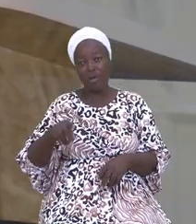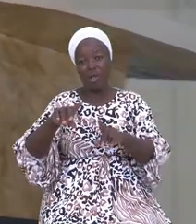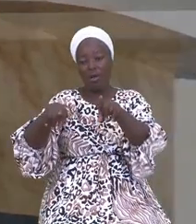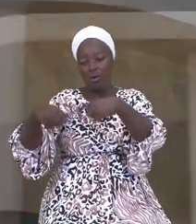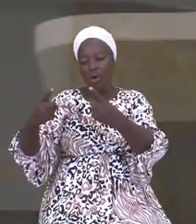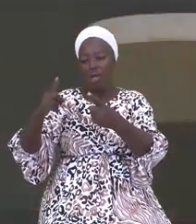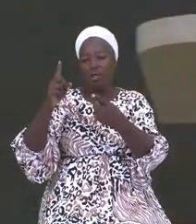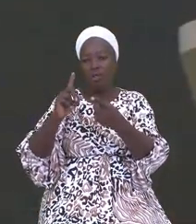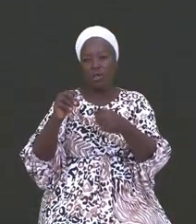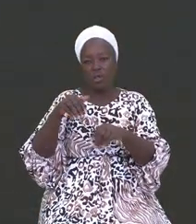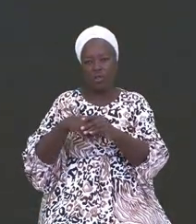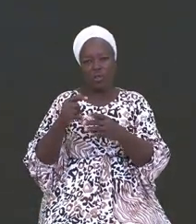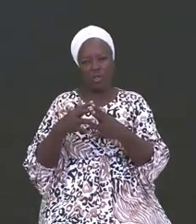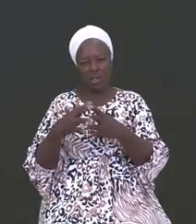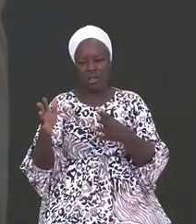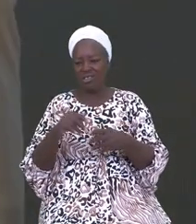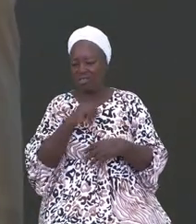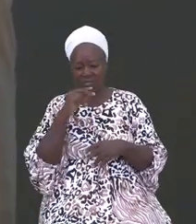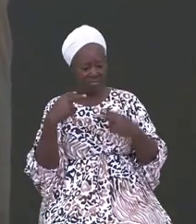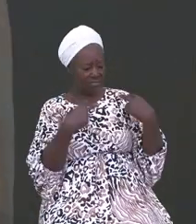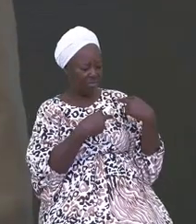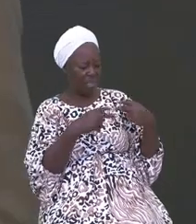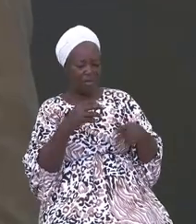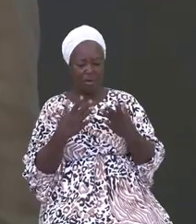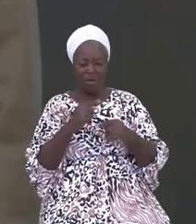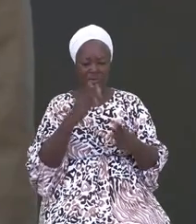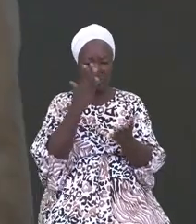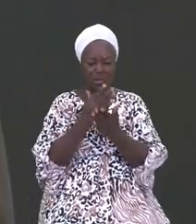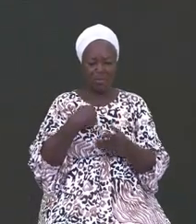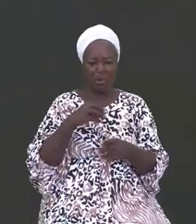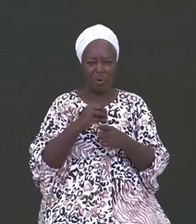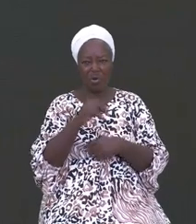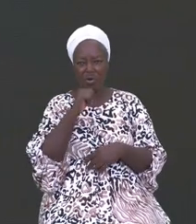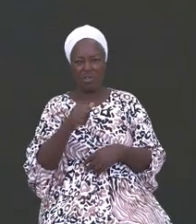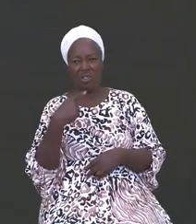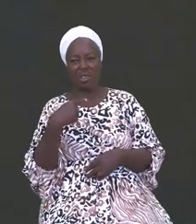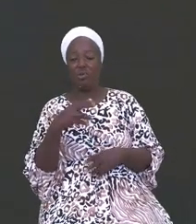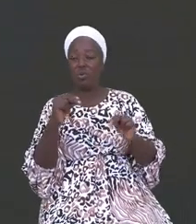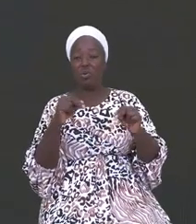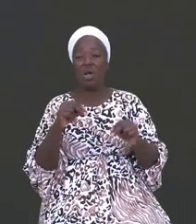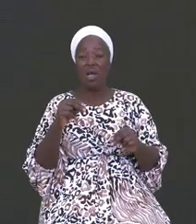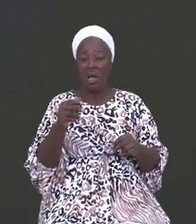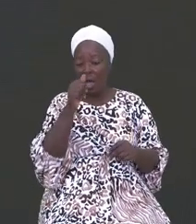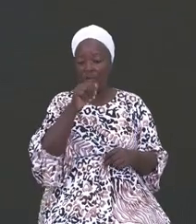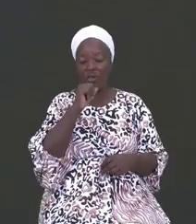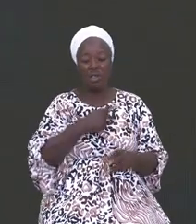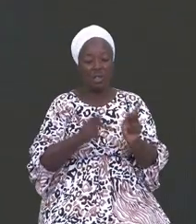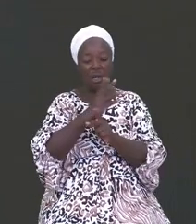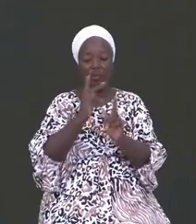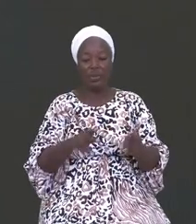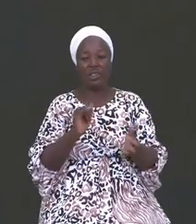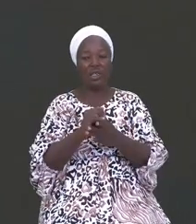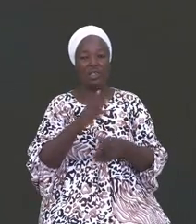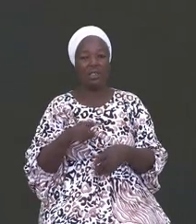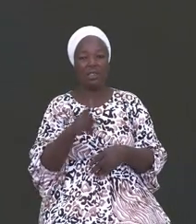the gate. It's not even looking back. Are they going to stop me? He says, no, I'm not the kind of person that can stop. You are not